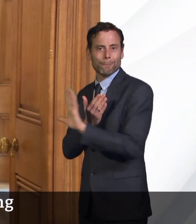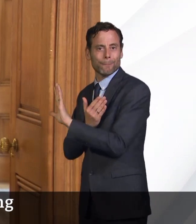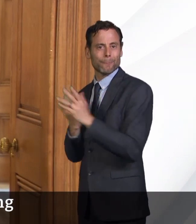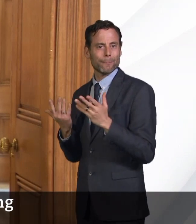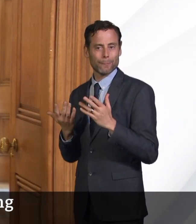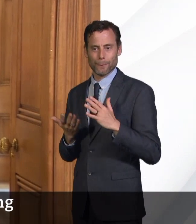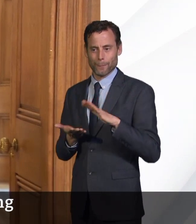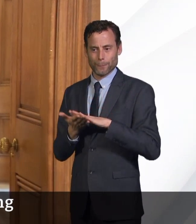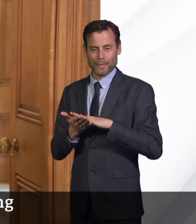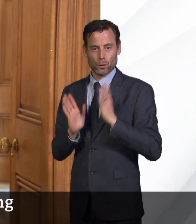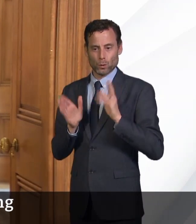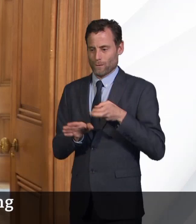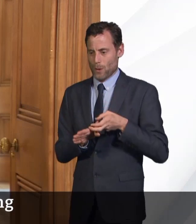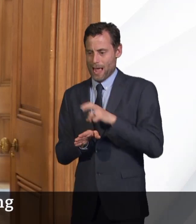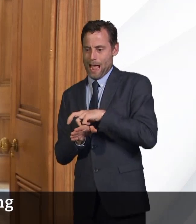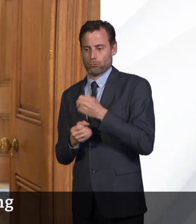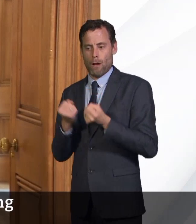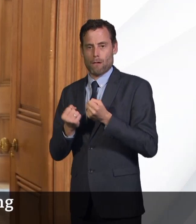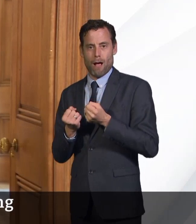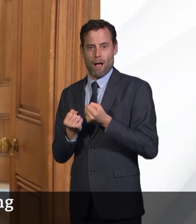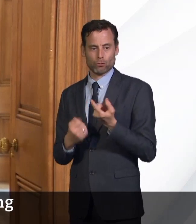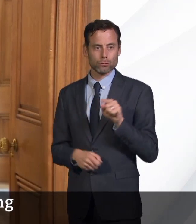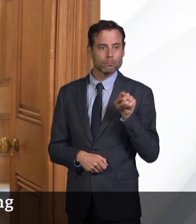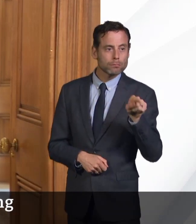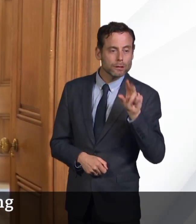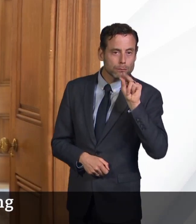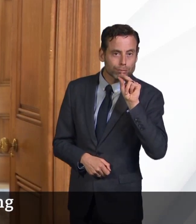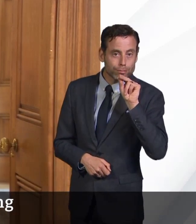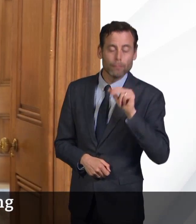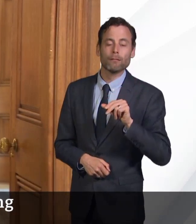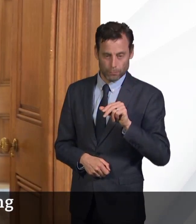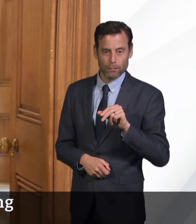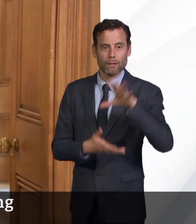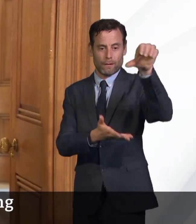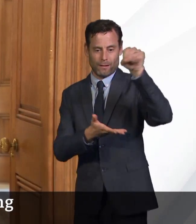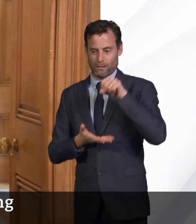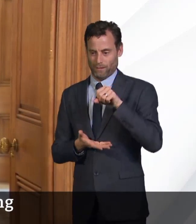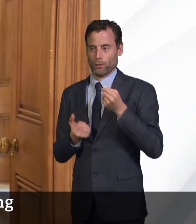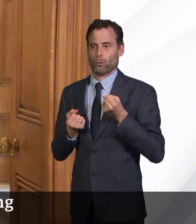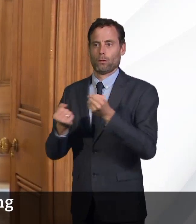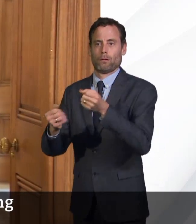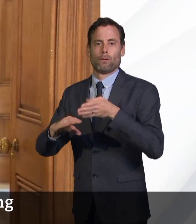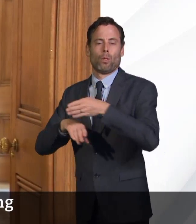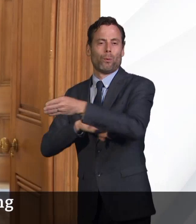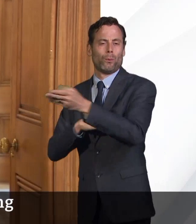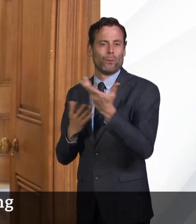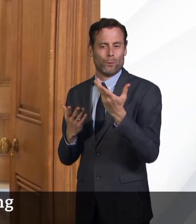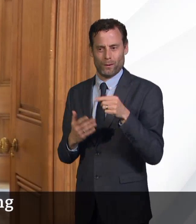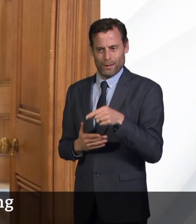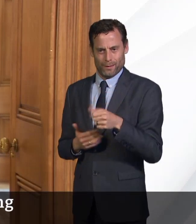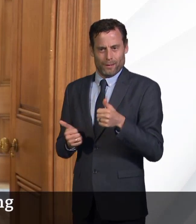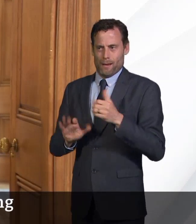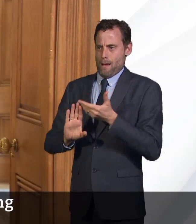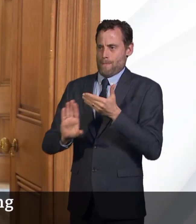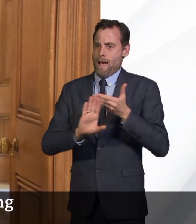not leave their car, they place their order and somebody passes a bag of food to them at the end through a kiosk. So